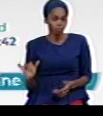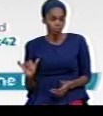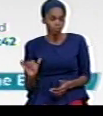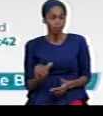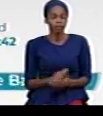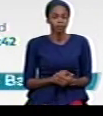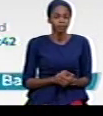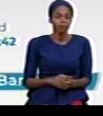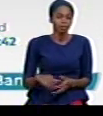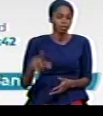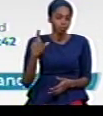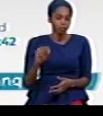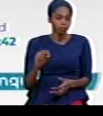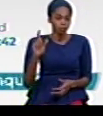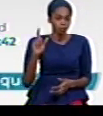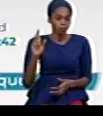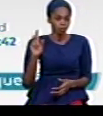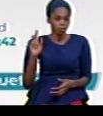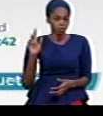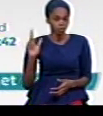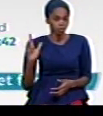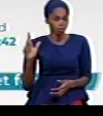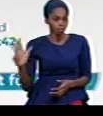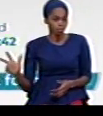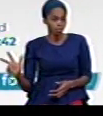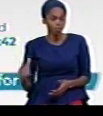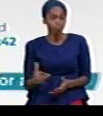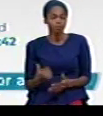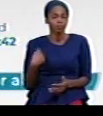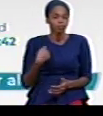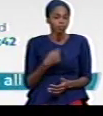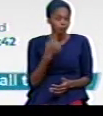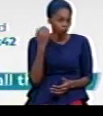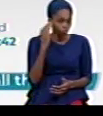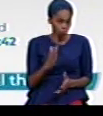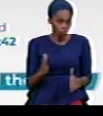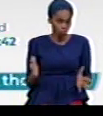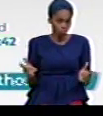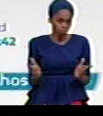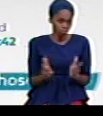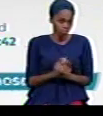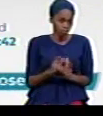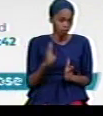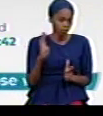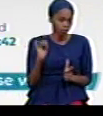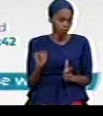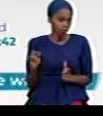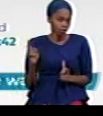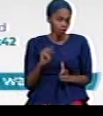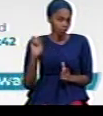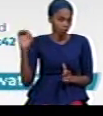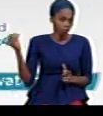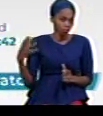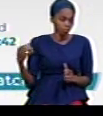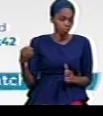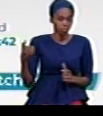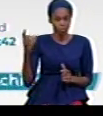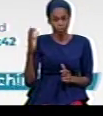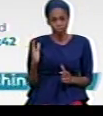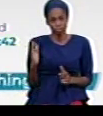2023. We'll be meeting by the grace of God. Why? There'll be